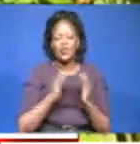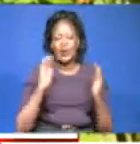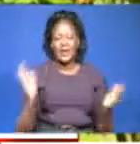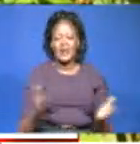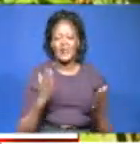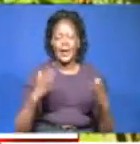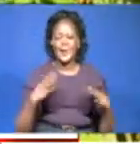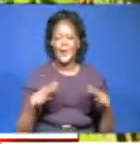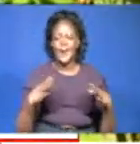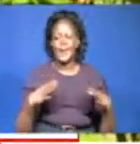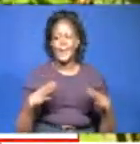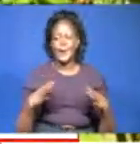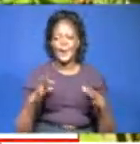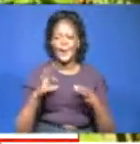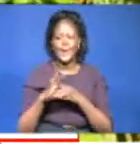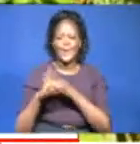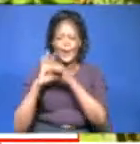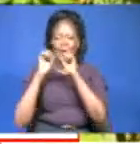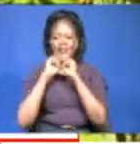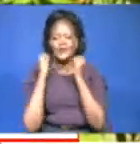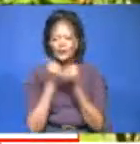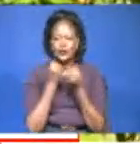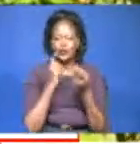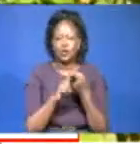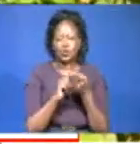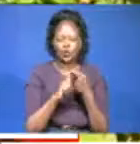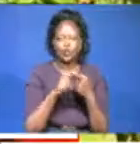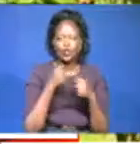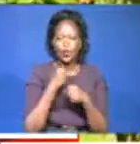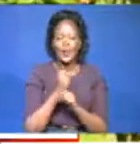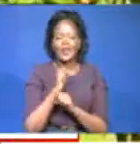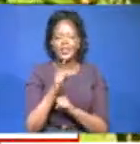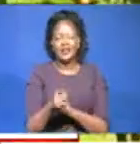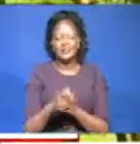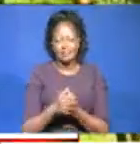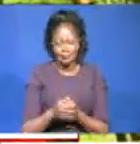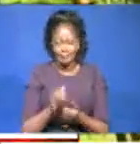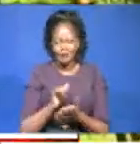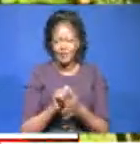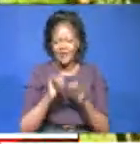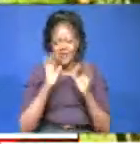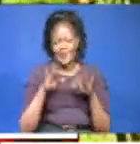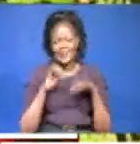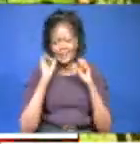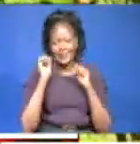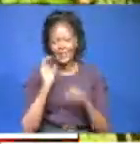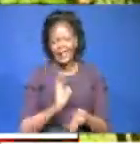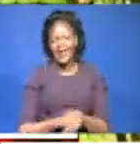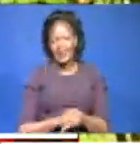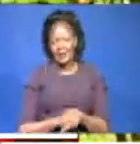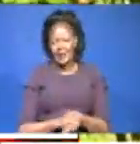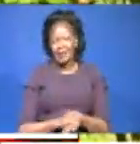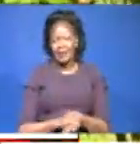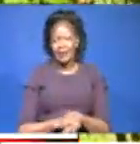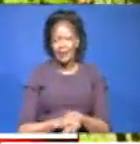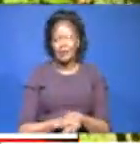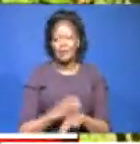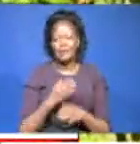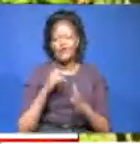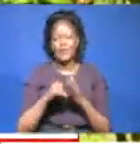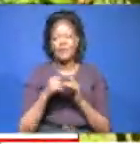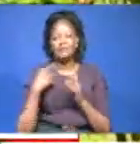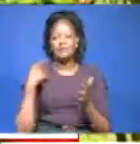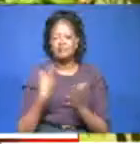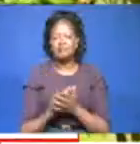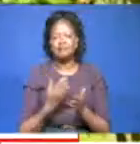cooperative societies ziweze kutengeneza hizo miche ili wakulima waweze kupata miche za kupanda. So far mambo